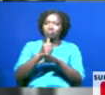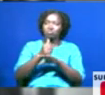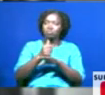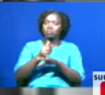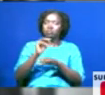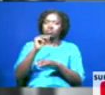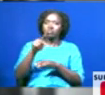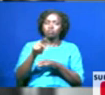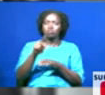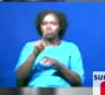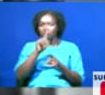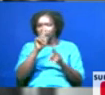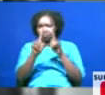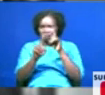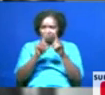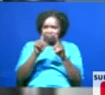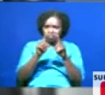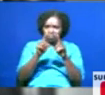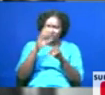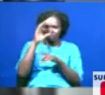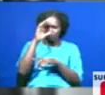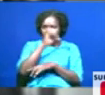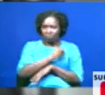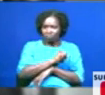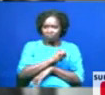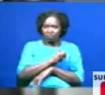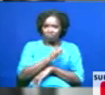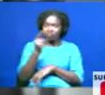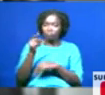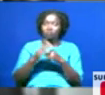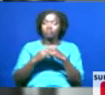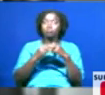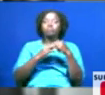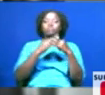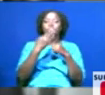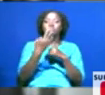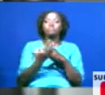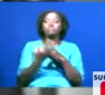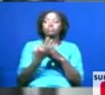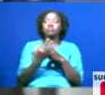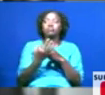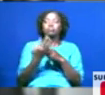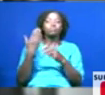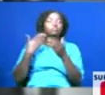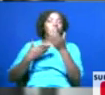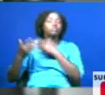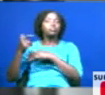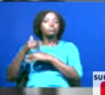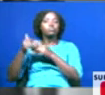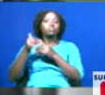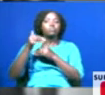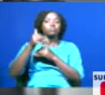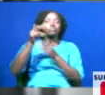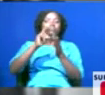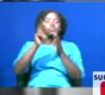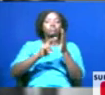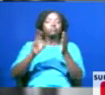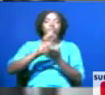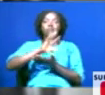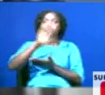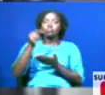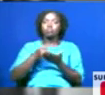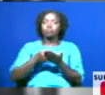raised queries about his prolonged absence. In 1983, he made history when he postponed the reading of the budget by a